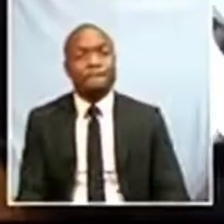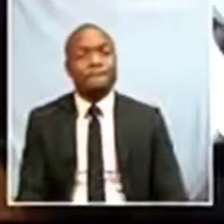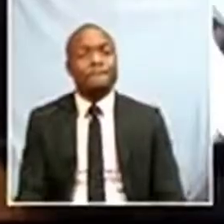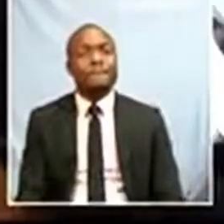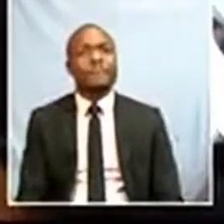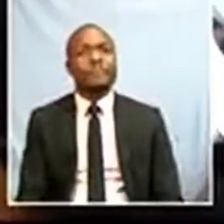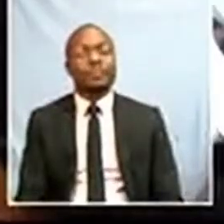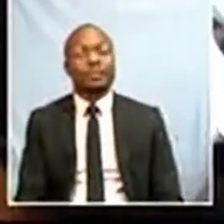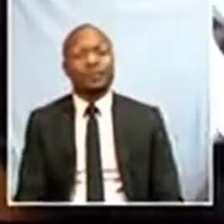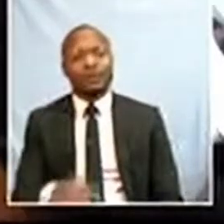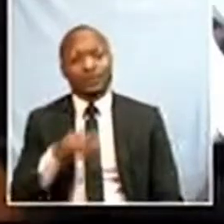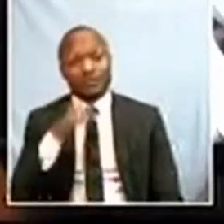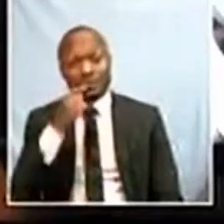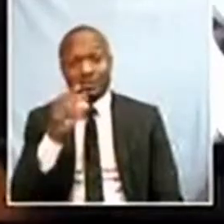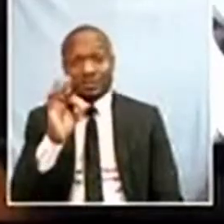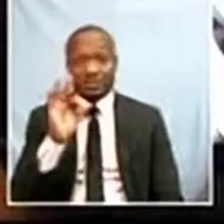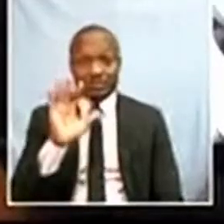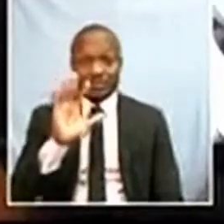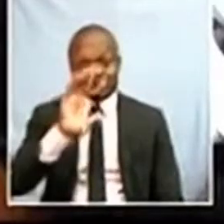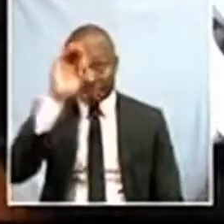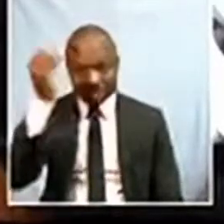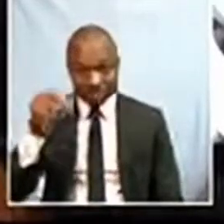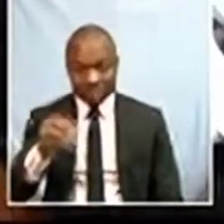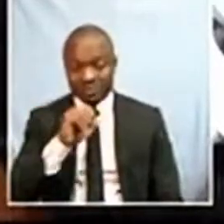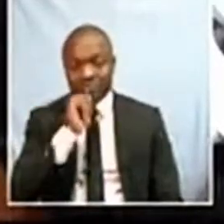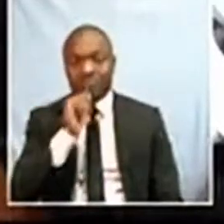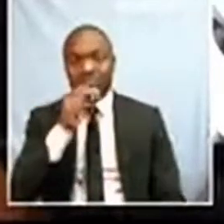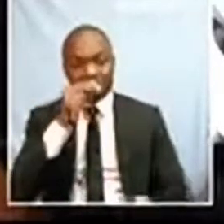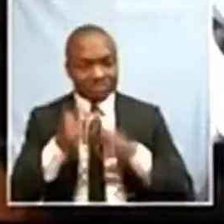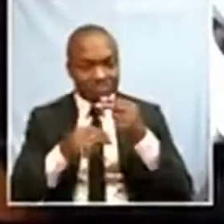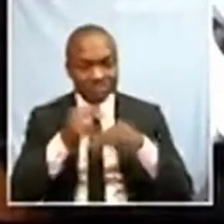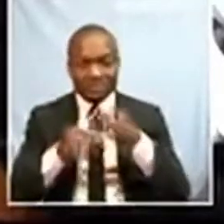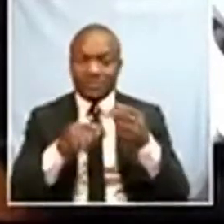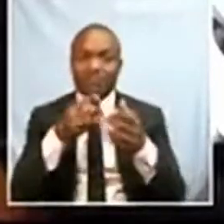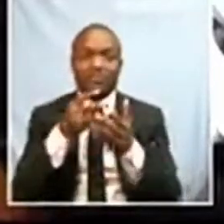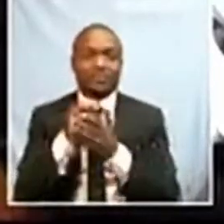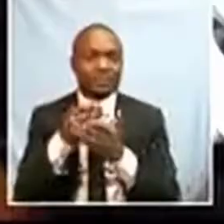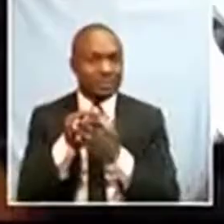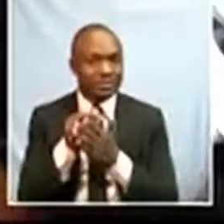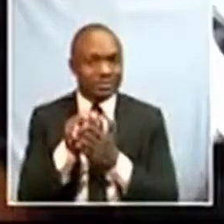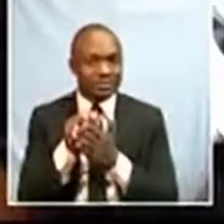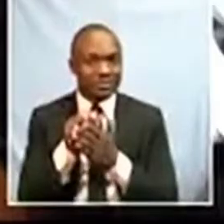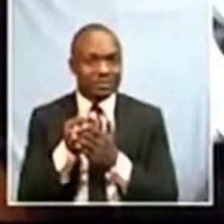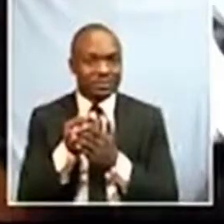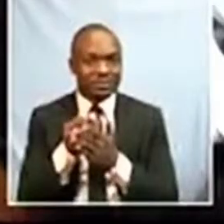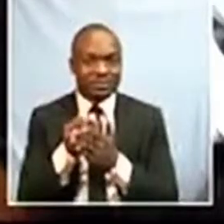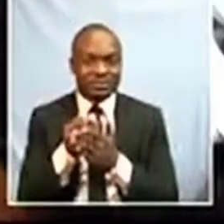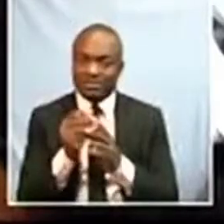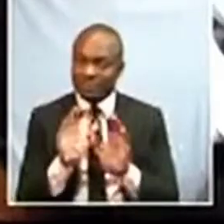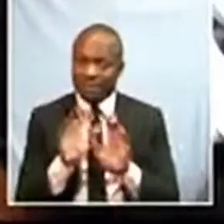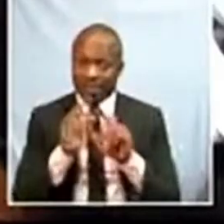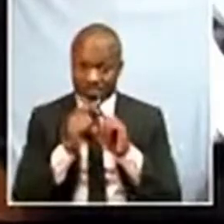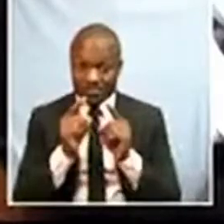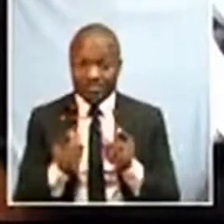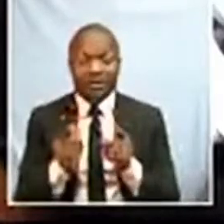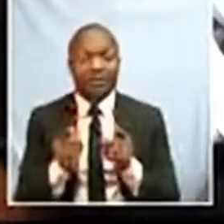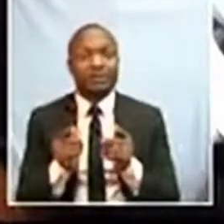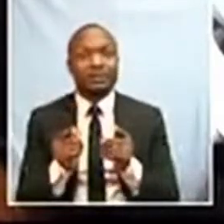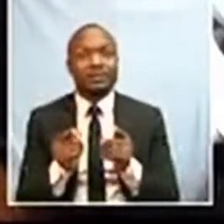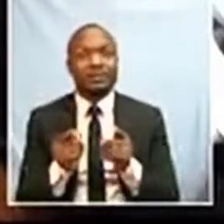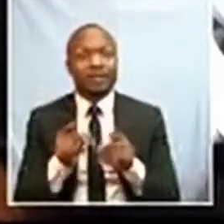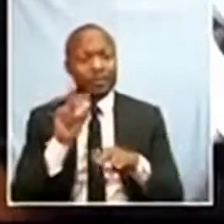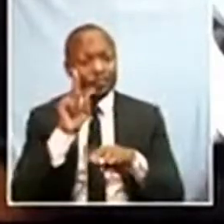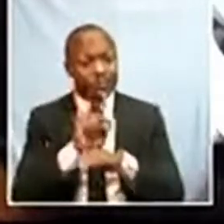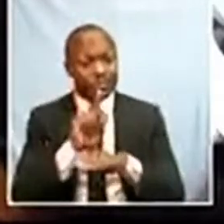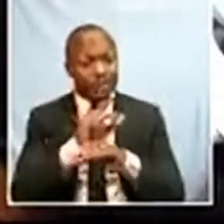that when I meant 95%, I didn't mean the financial connotation, yes, but in terms of